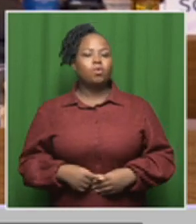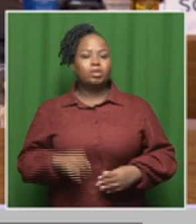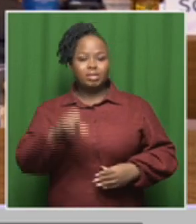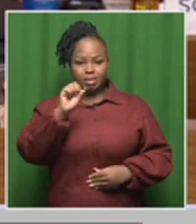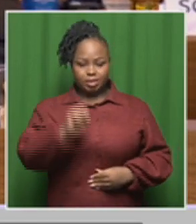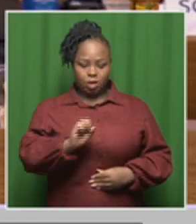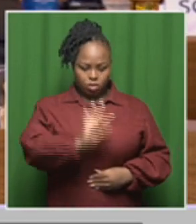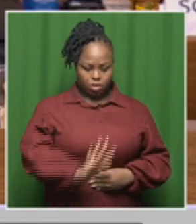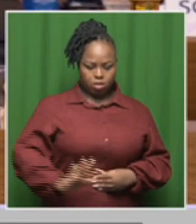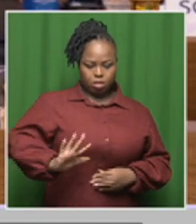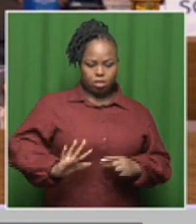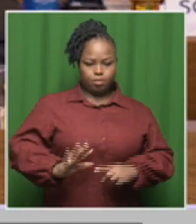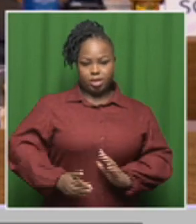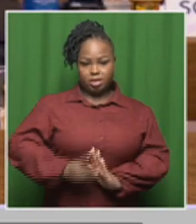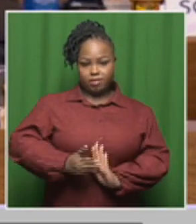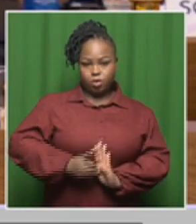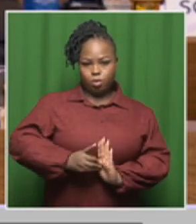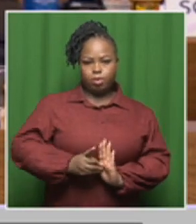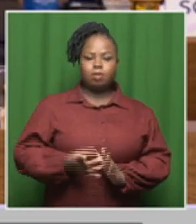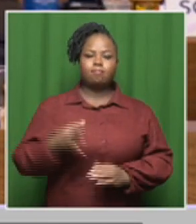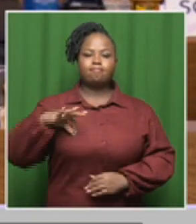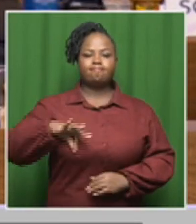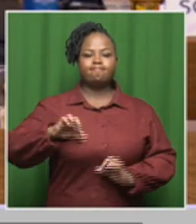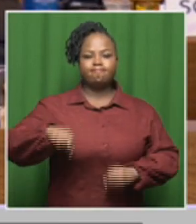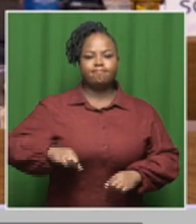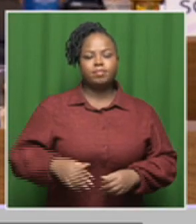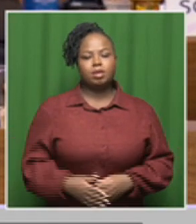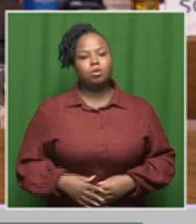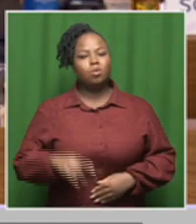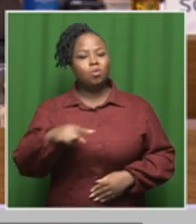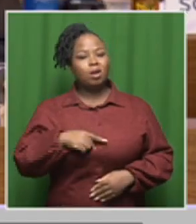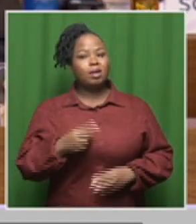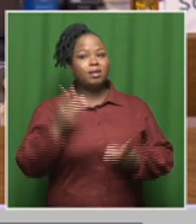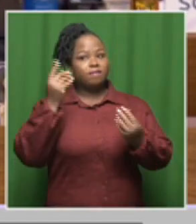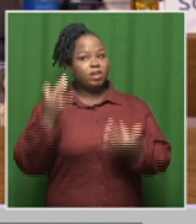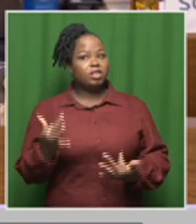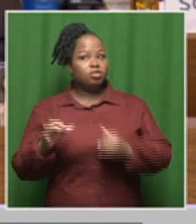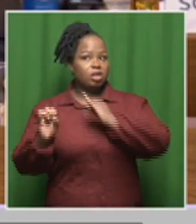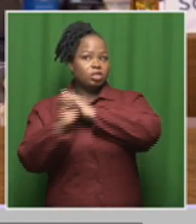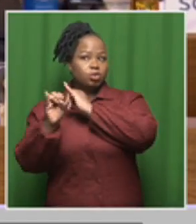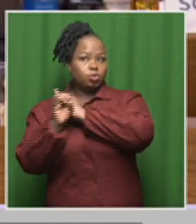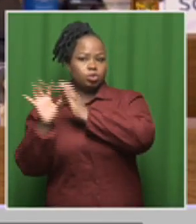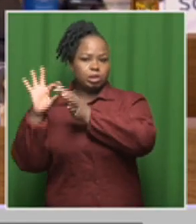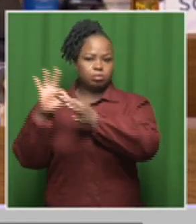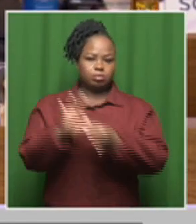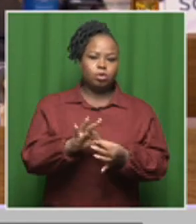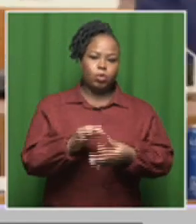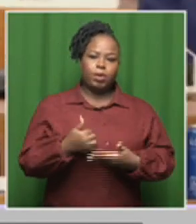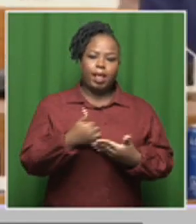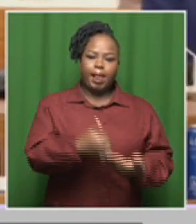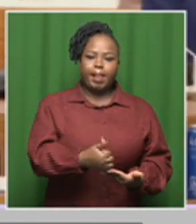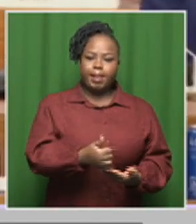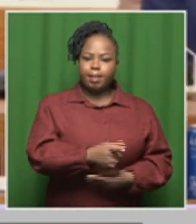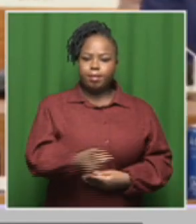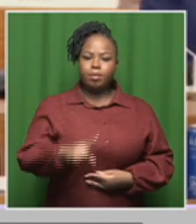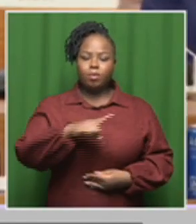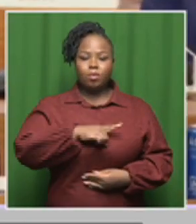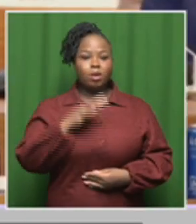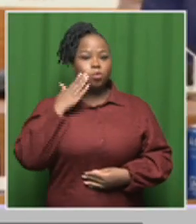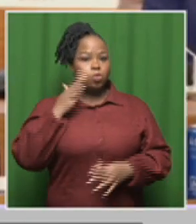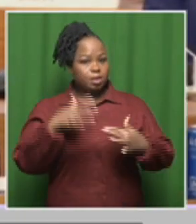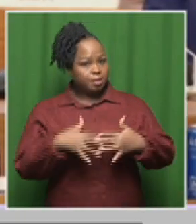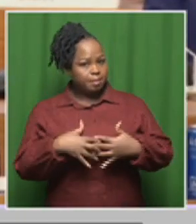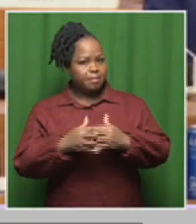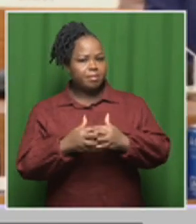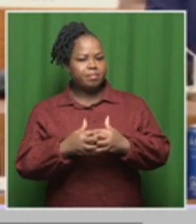South, to ensure that these financial institutions respond to the current challenges, because when they were established